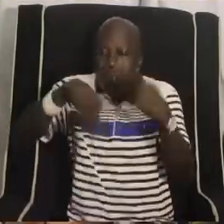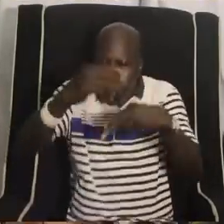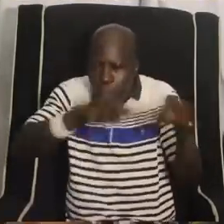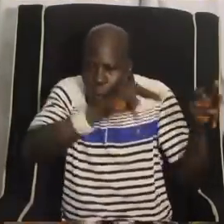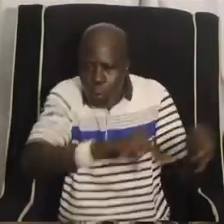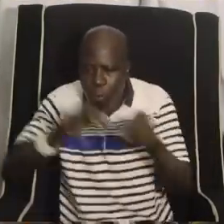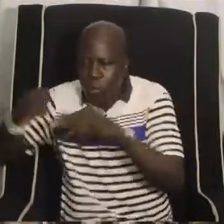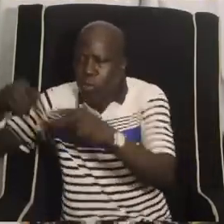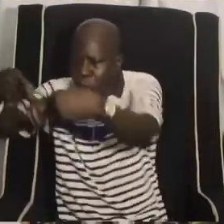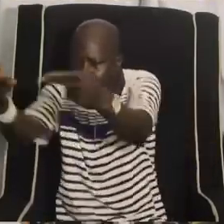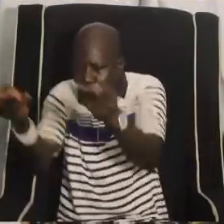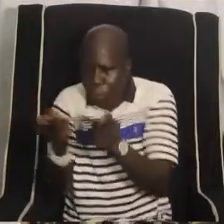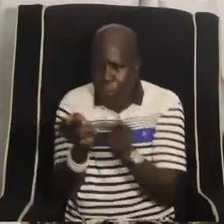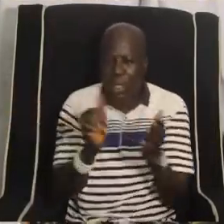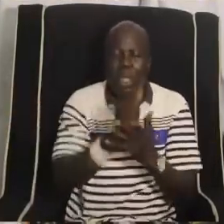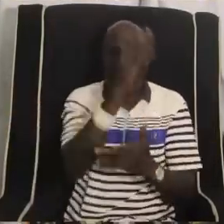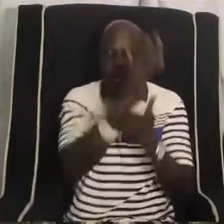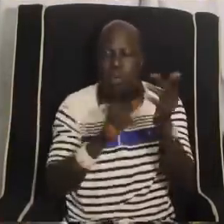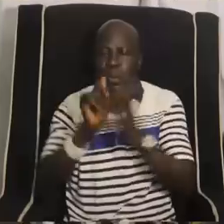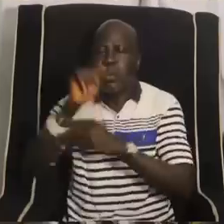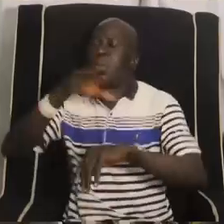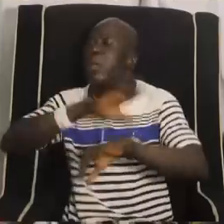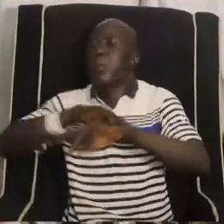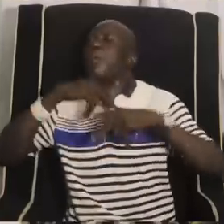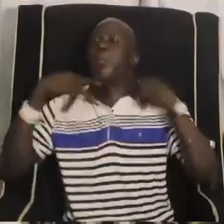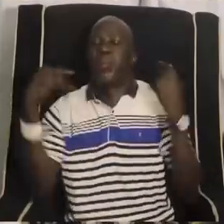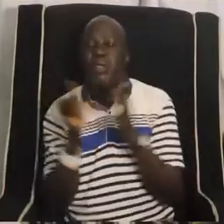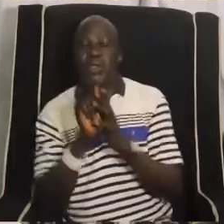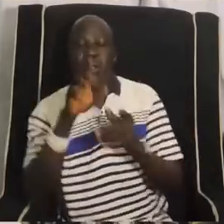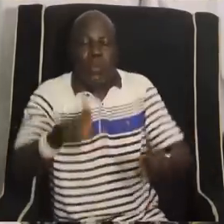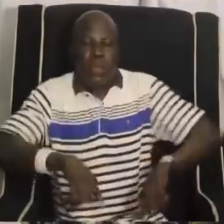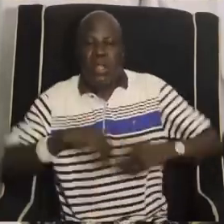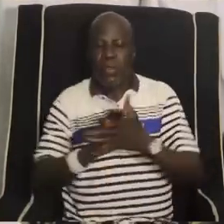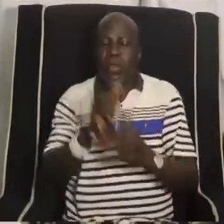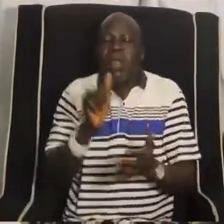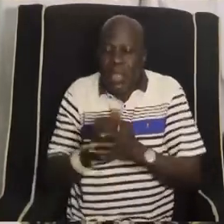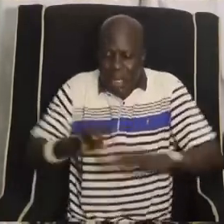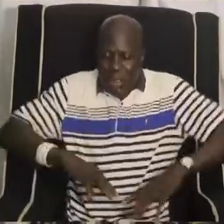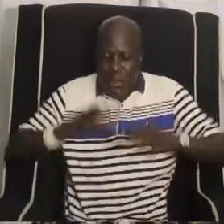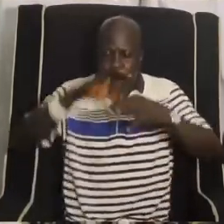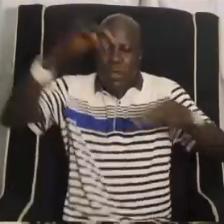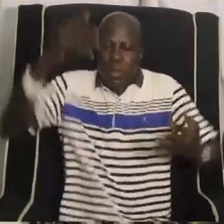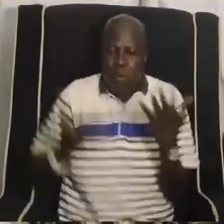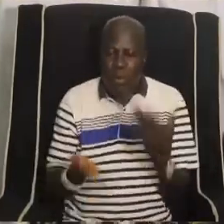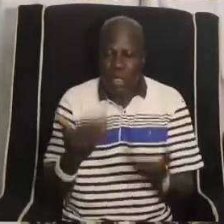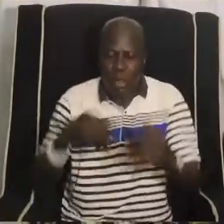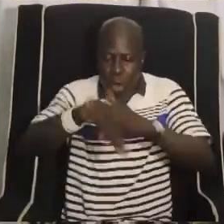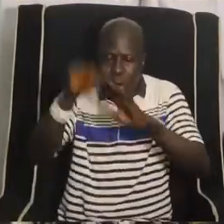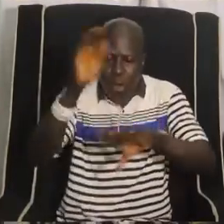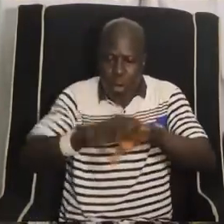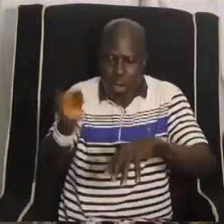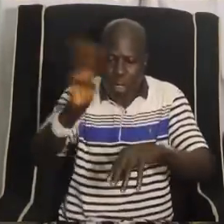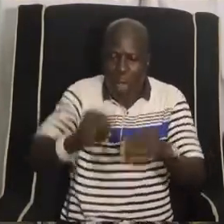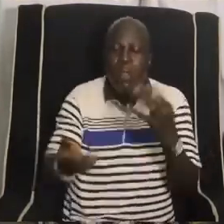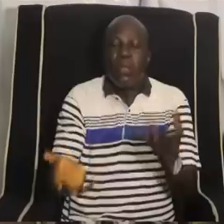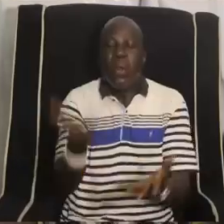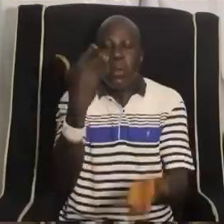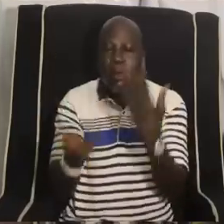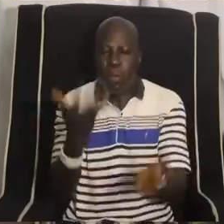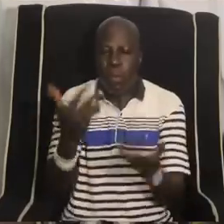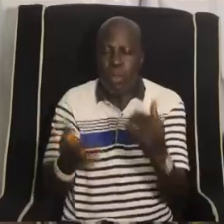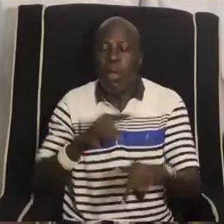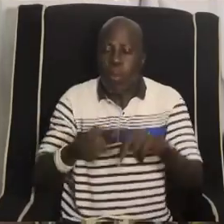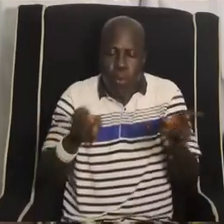báyìí. Move to so-so-so place. Àìmọye ikọ̀ Ọlọ́run alàyè. A lot of the oracle of the living God. Tí ilé ẹ̀mí ń jò ló wọn. That the fire of God is burning in them. That is